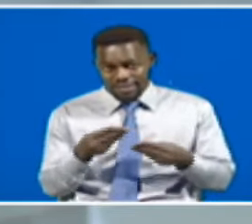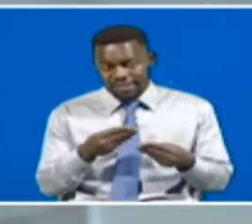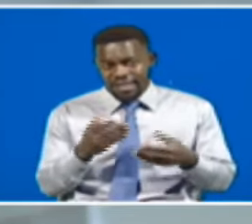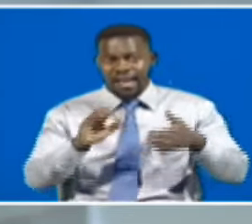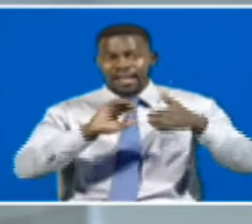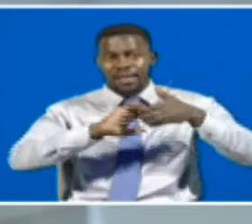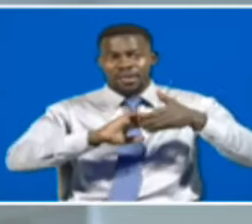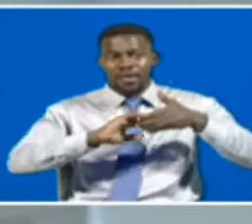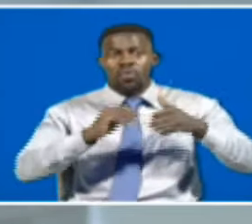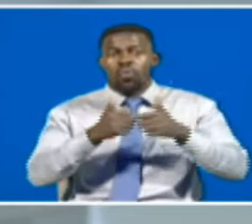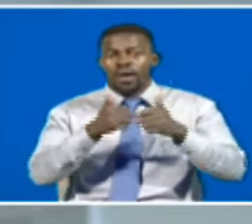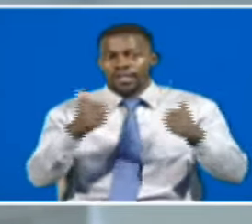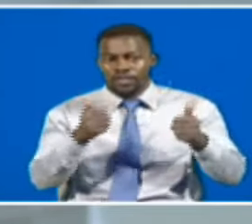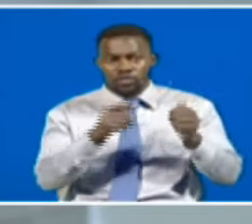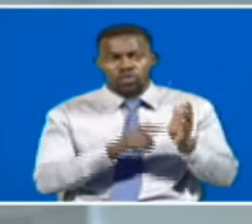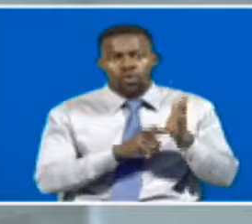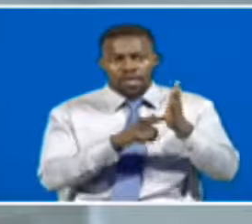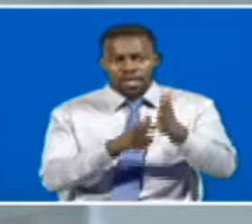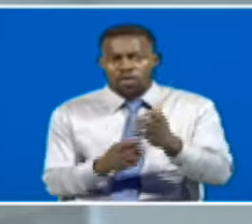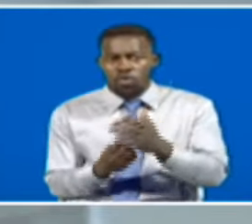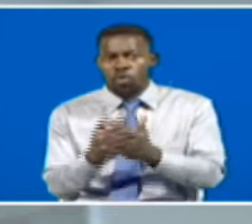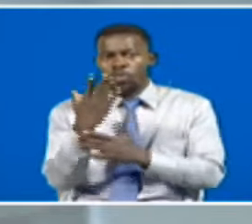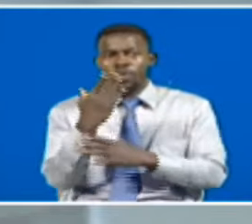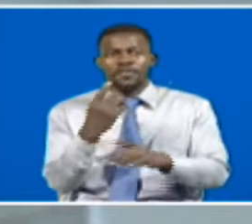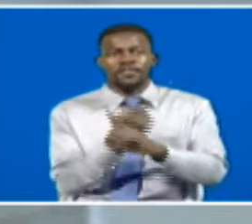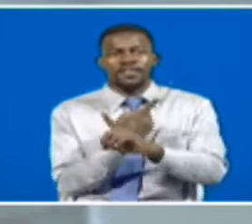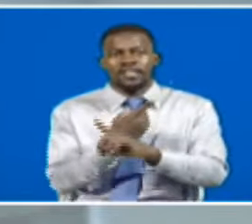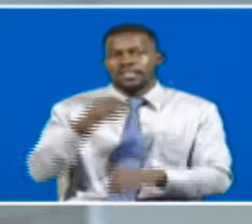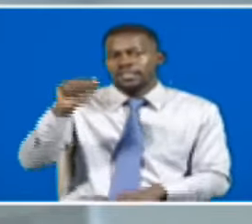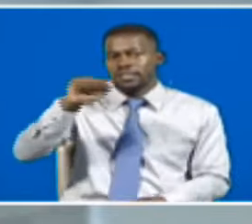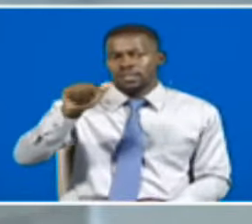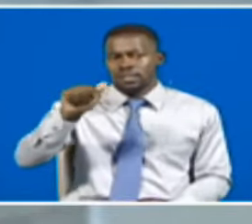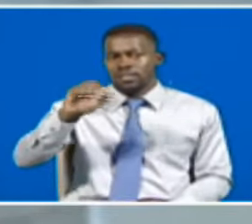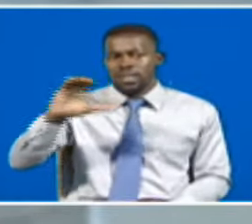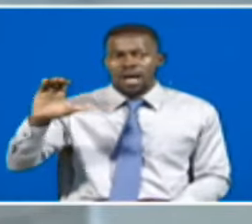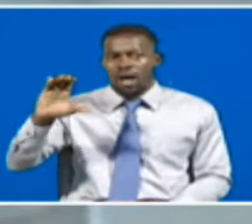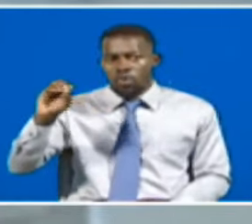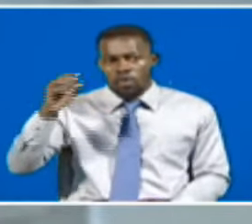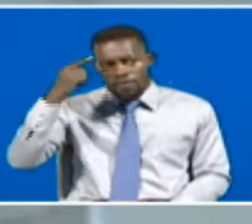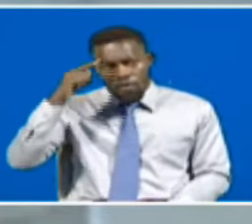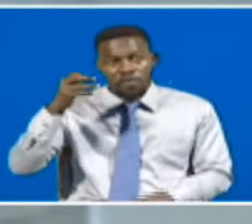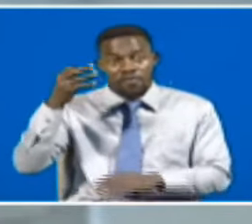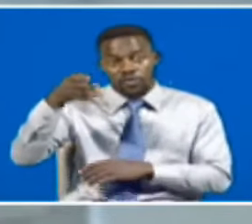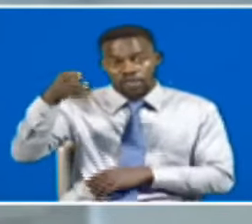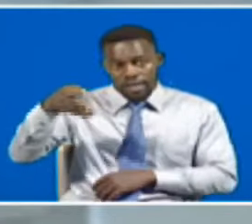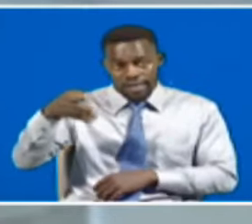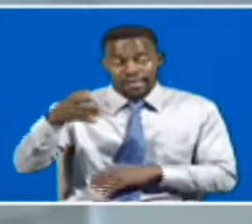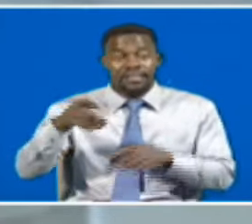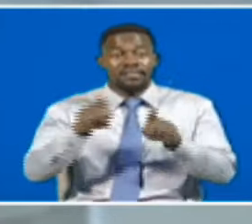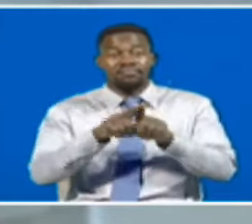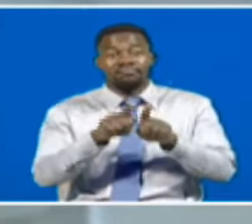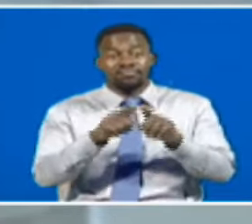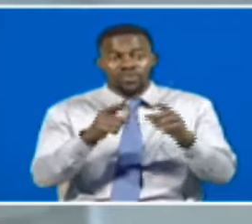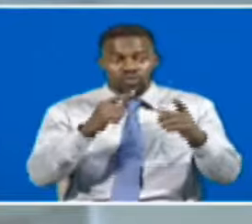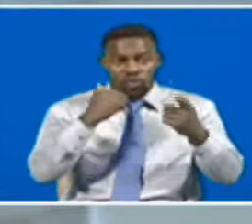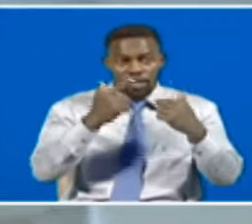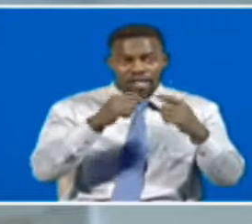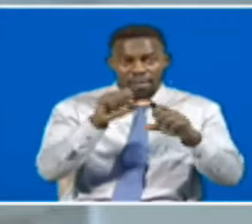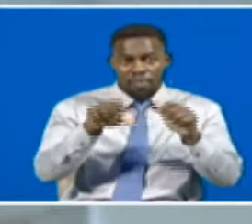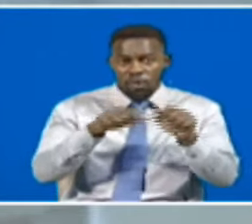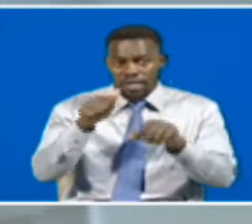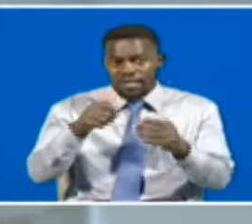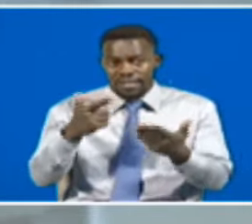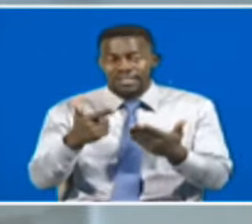at showcasing the growth of the Sacco and charting a course for the future. In the briefing, the Sacco's liquid assets against